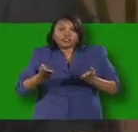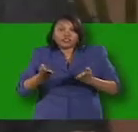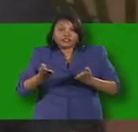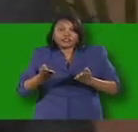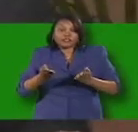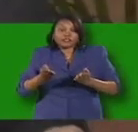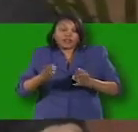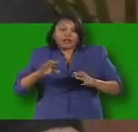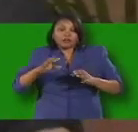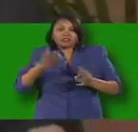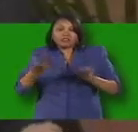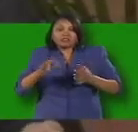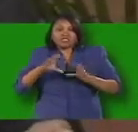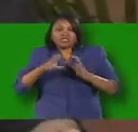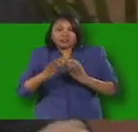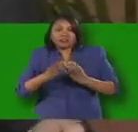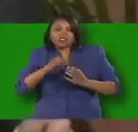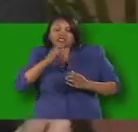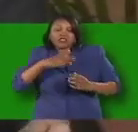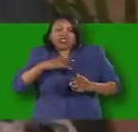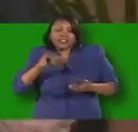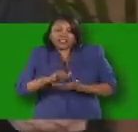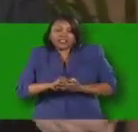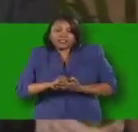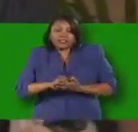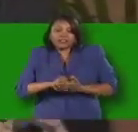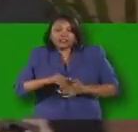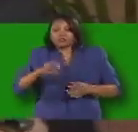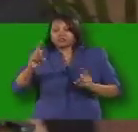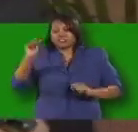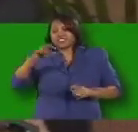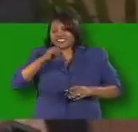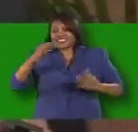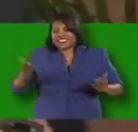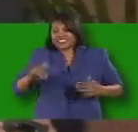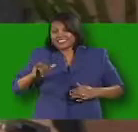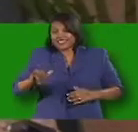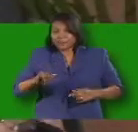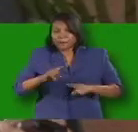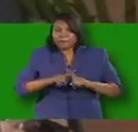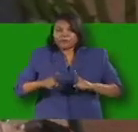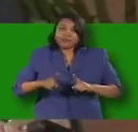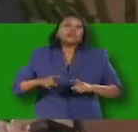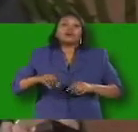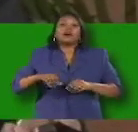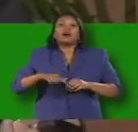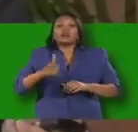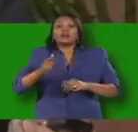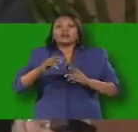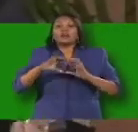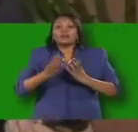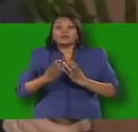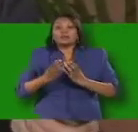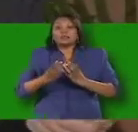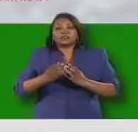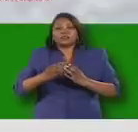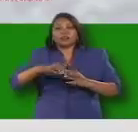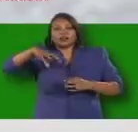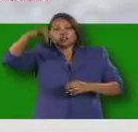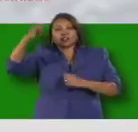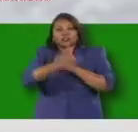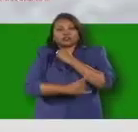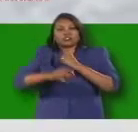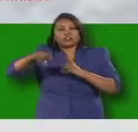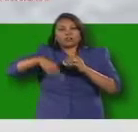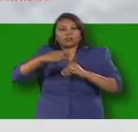to like that. So what does that mean? We're not there necessarily yet here, but it's starting to be considered. So what are we going to do about it?